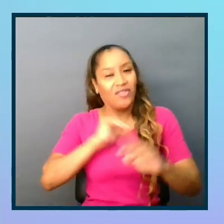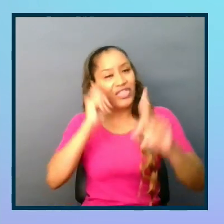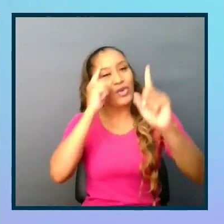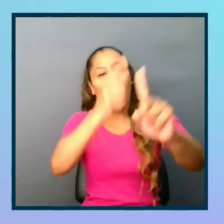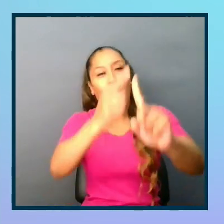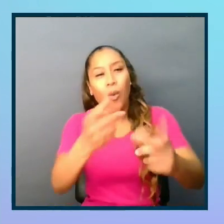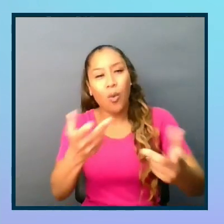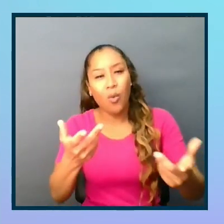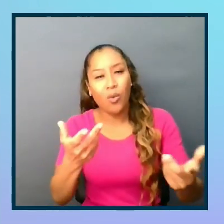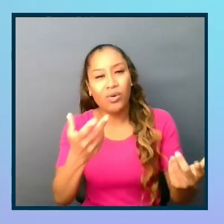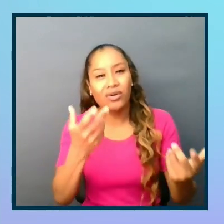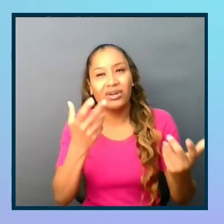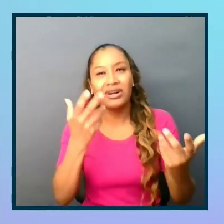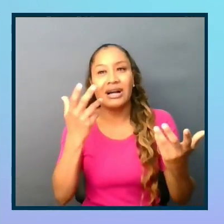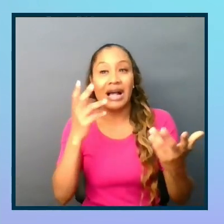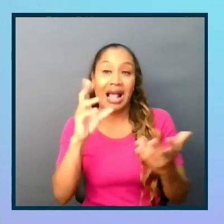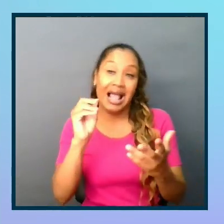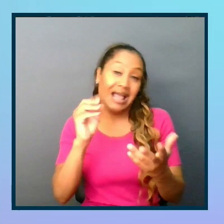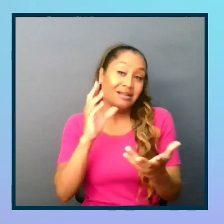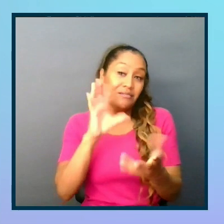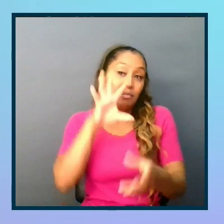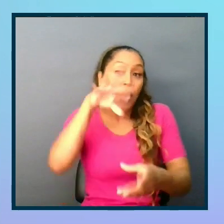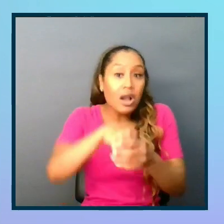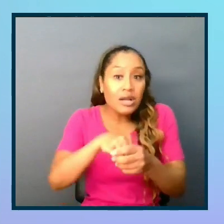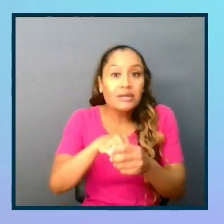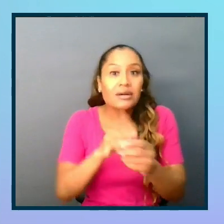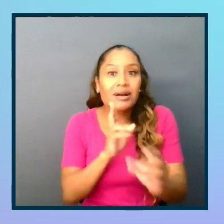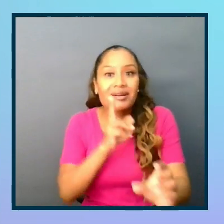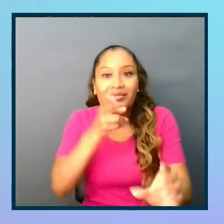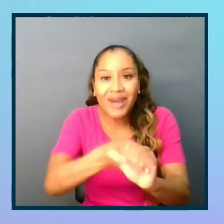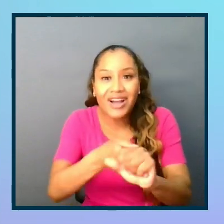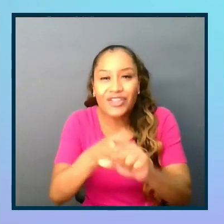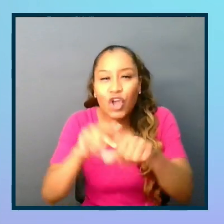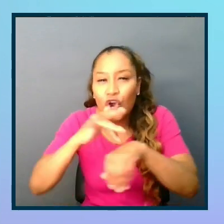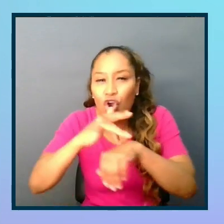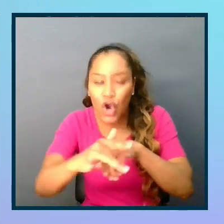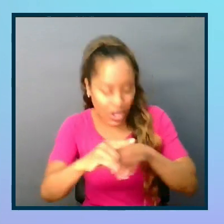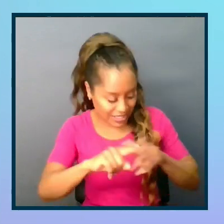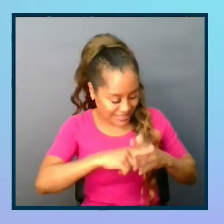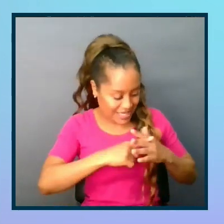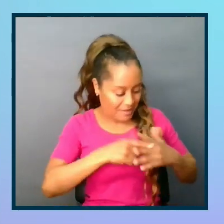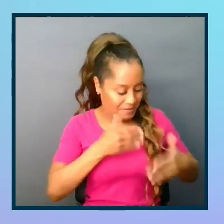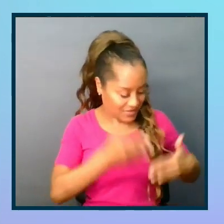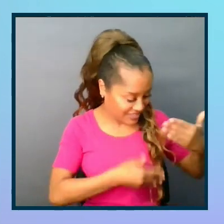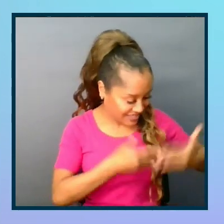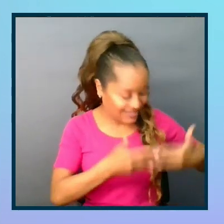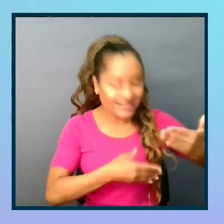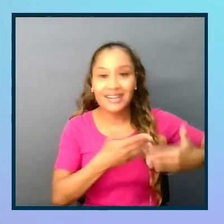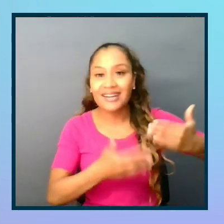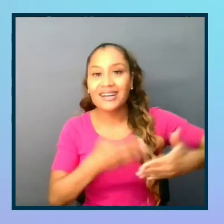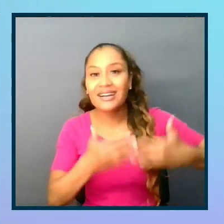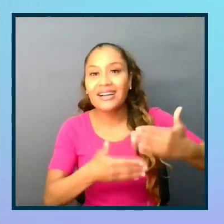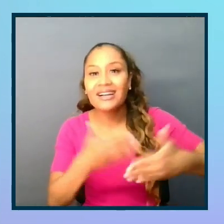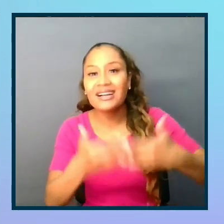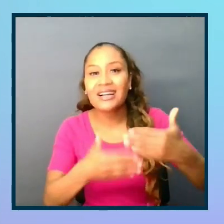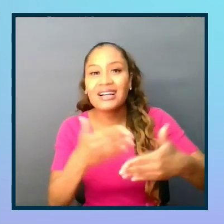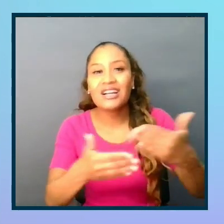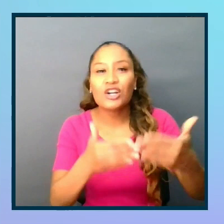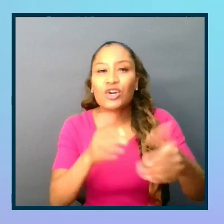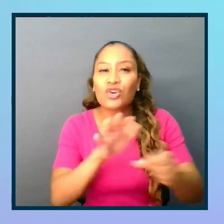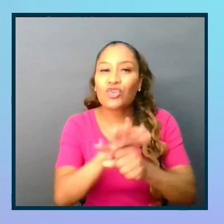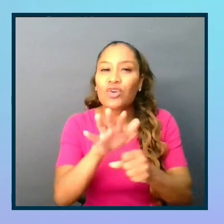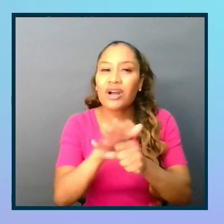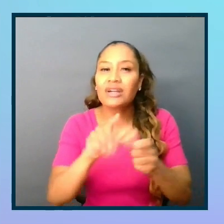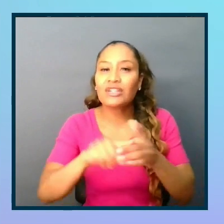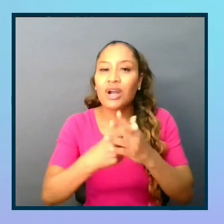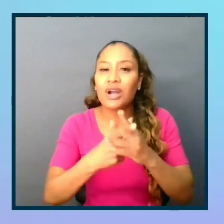the being a part and participating in some of those early on steps and stages create, I think, enough of a